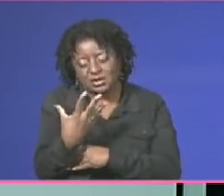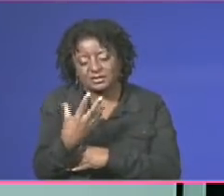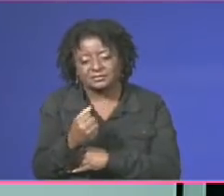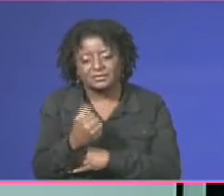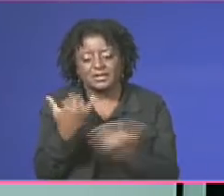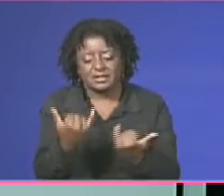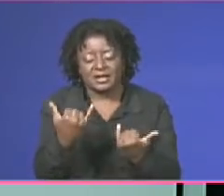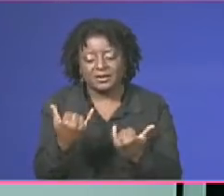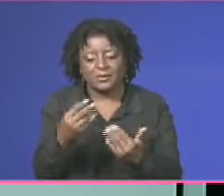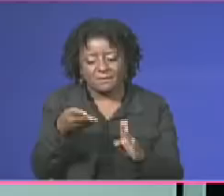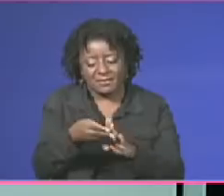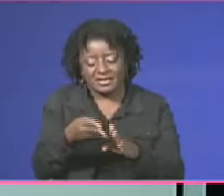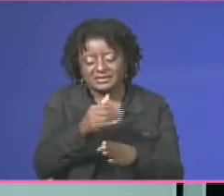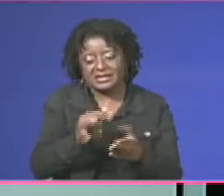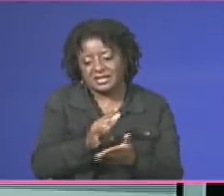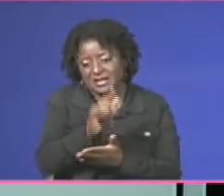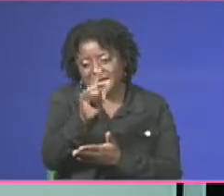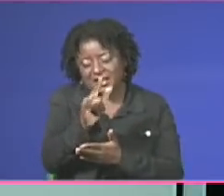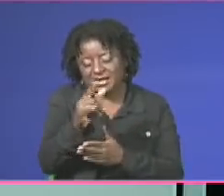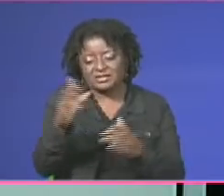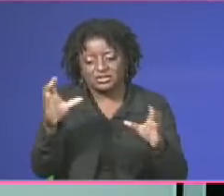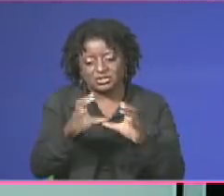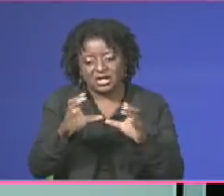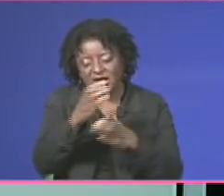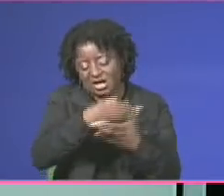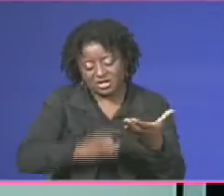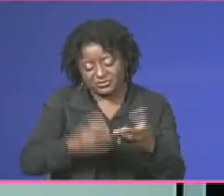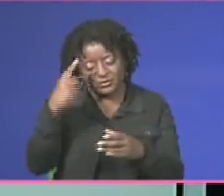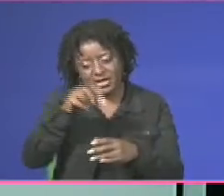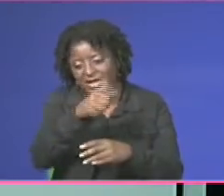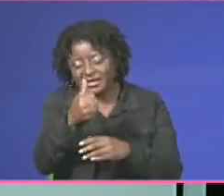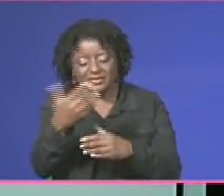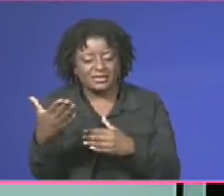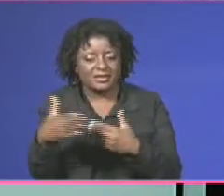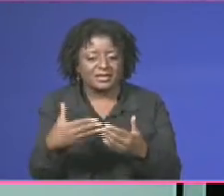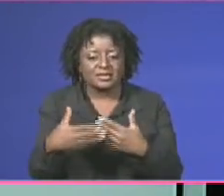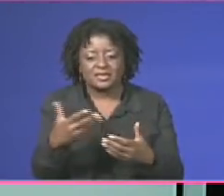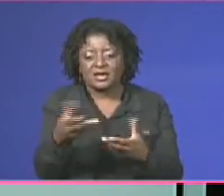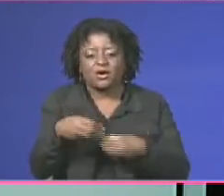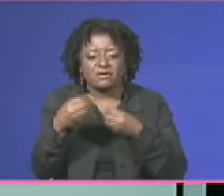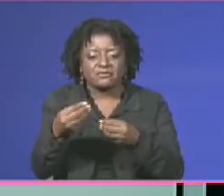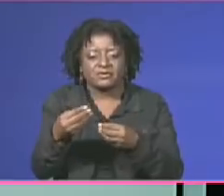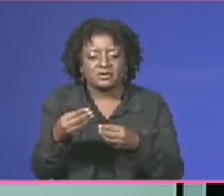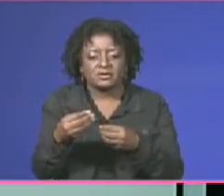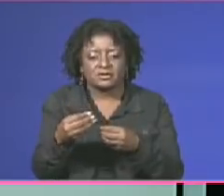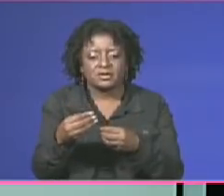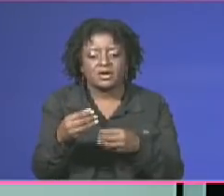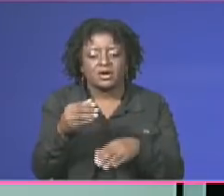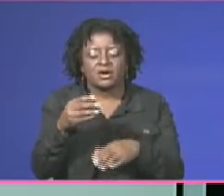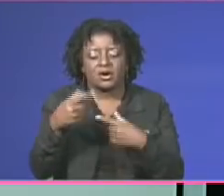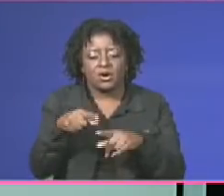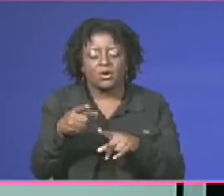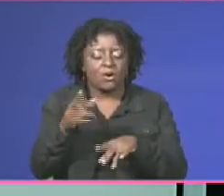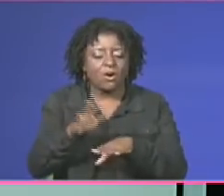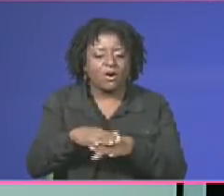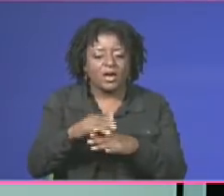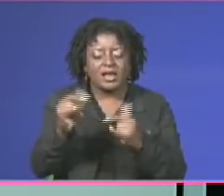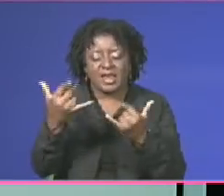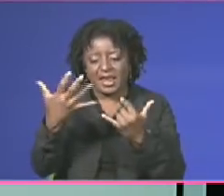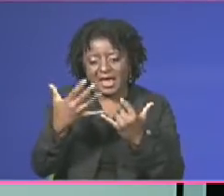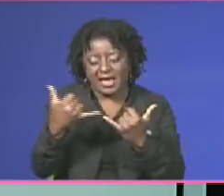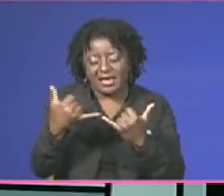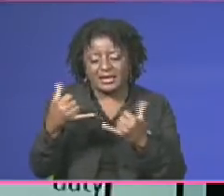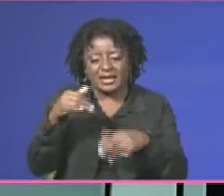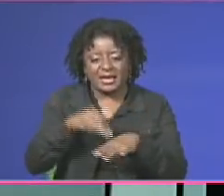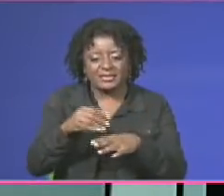banks and airlines charge for any and just about everything they offer. Scroll online at the major Canadian banks' websites and the list of fees